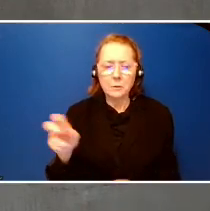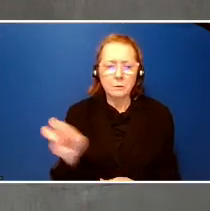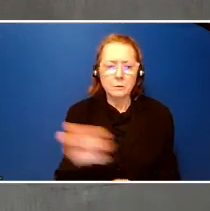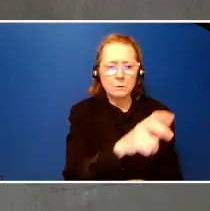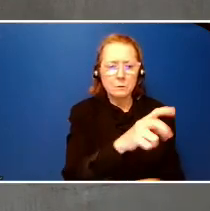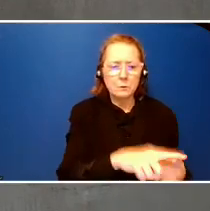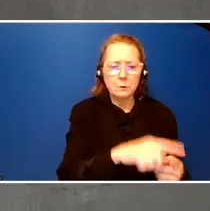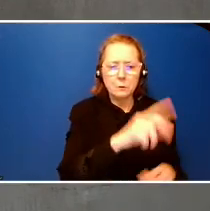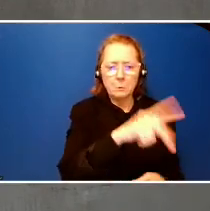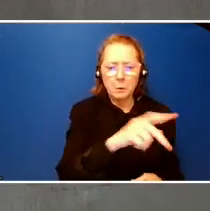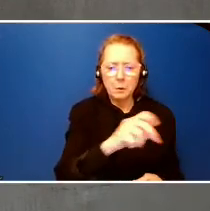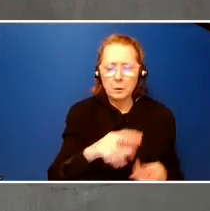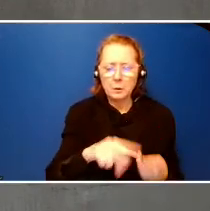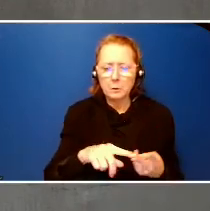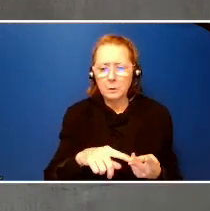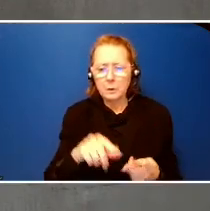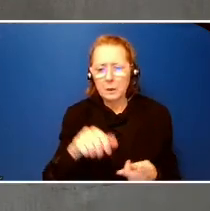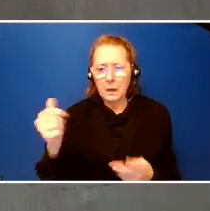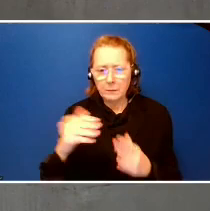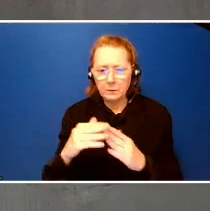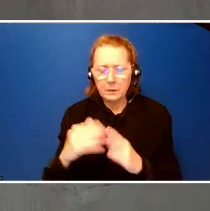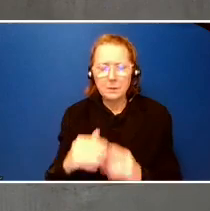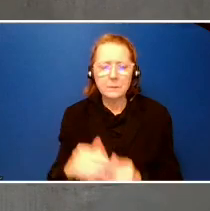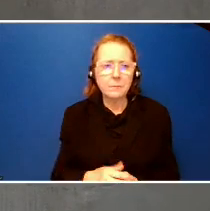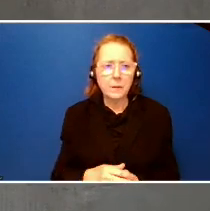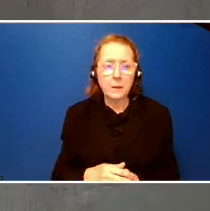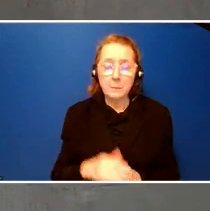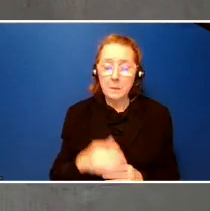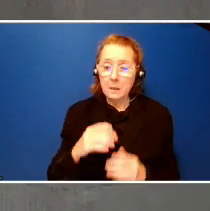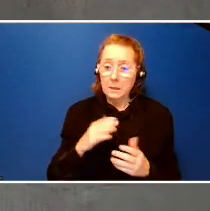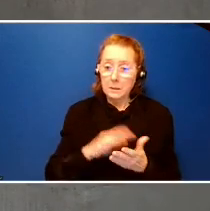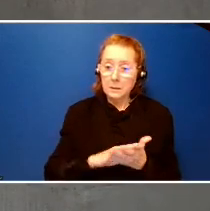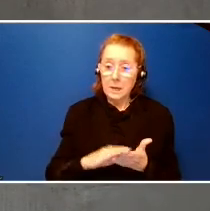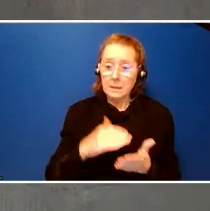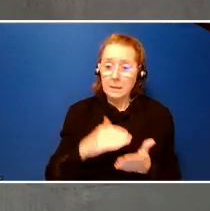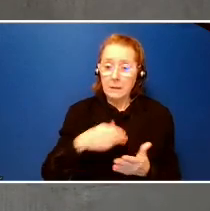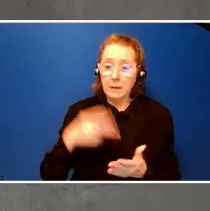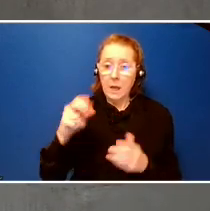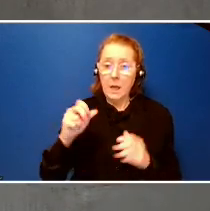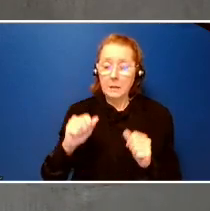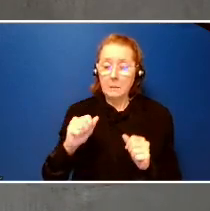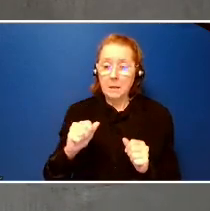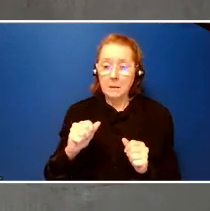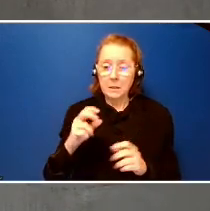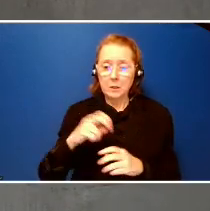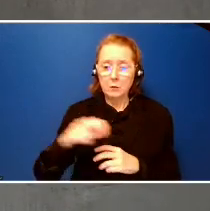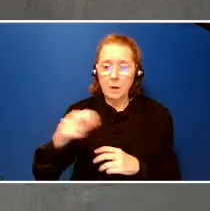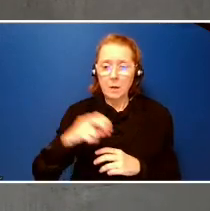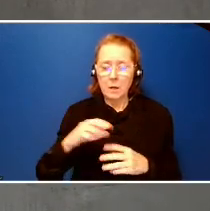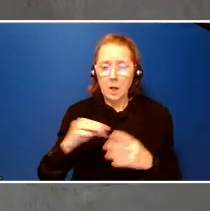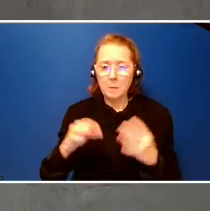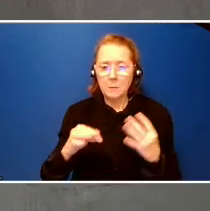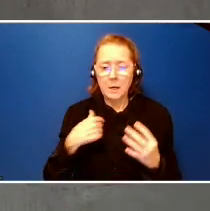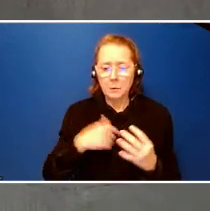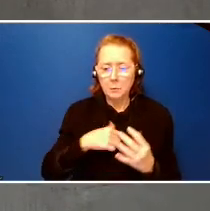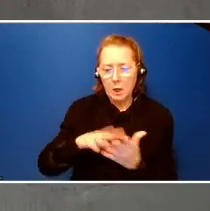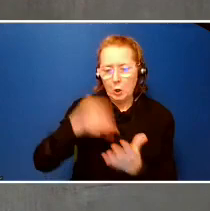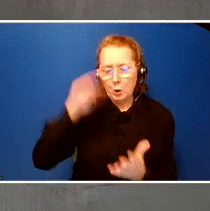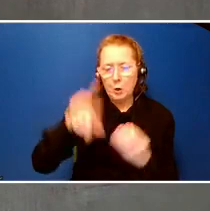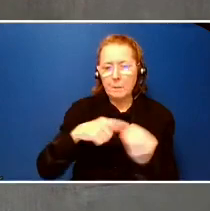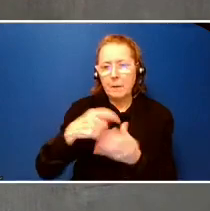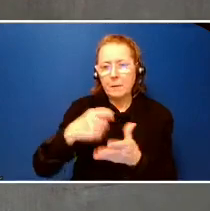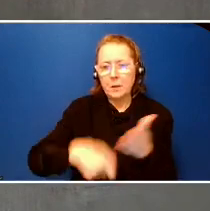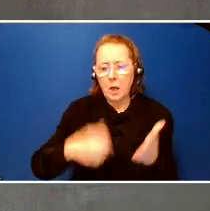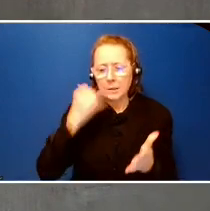unique opportunity to have a high-capacity transit option, and we would know more about what the cost would be in terms of if we ever did want to fund